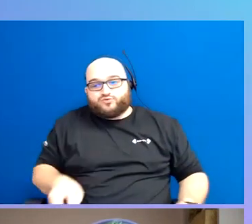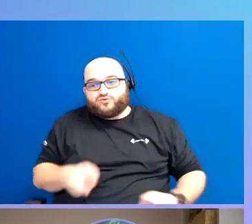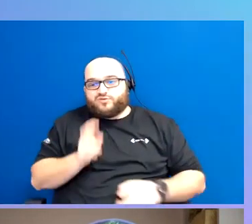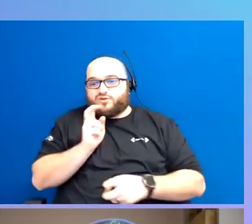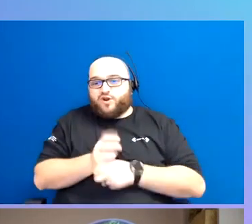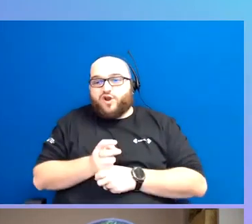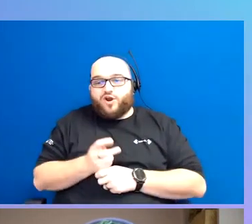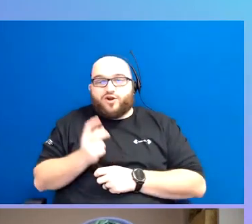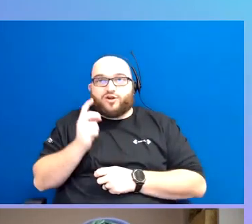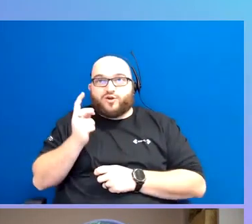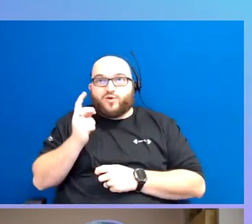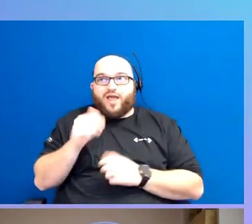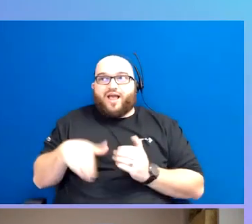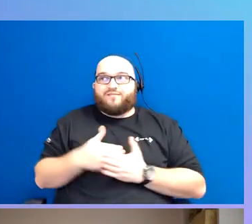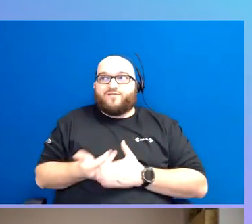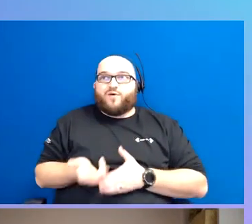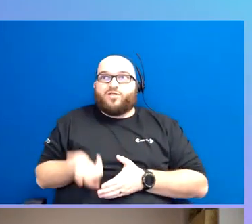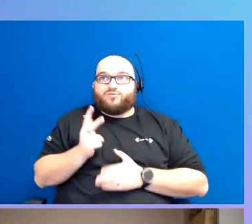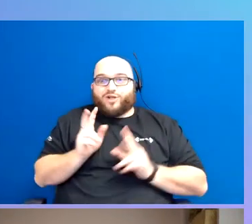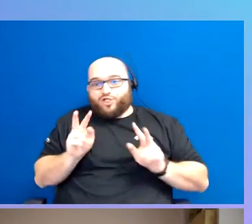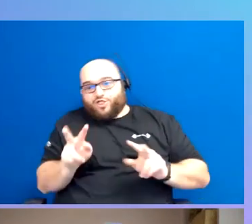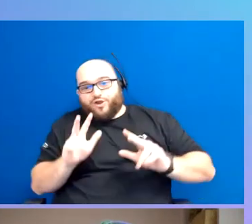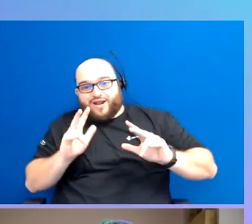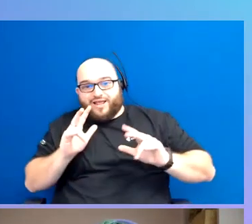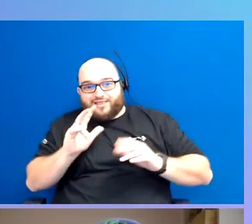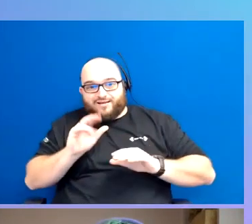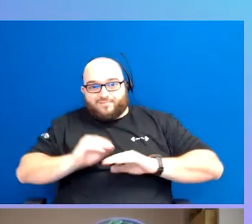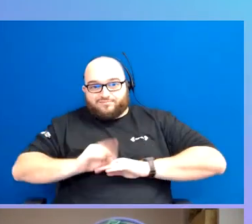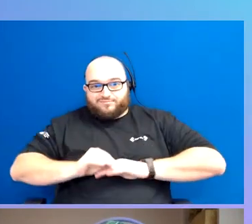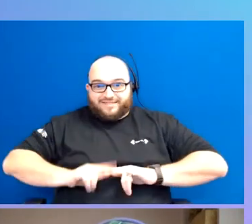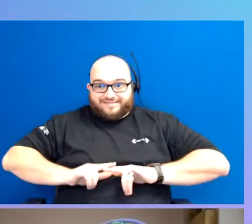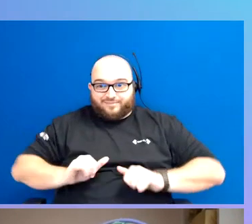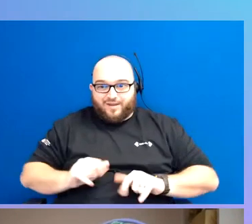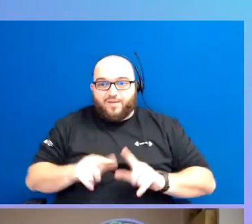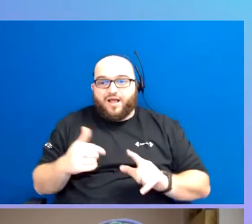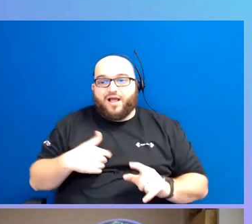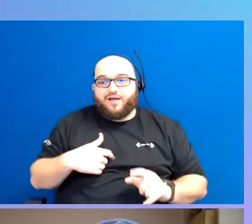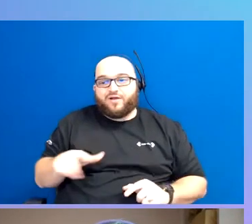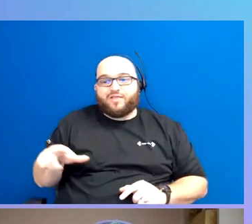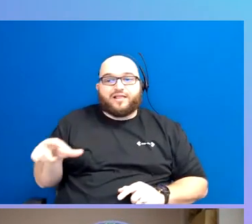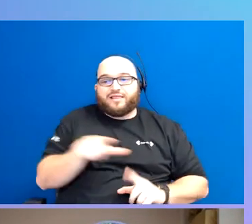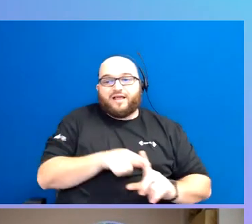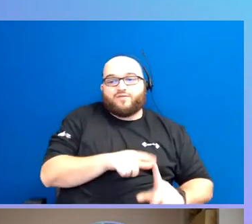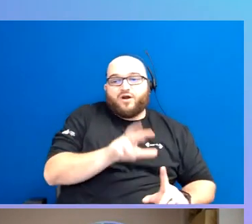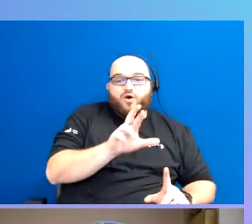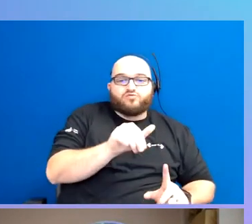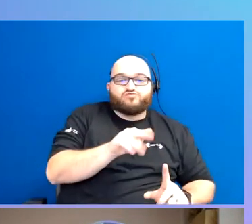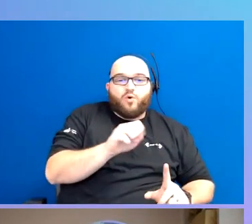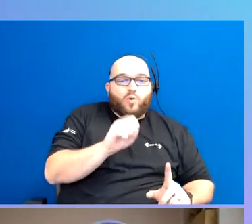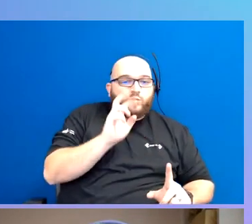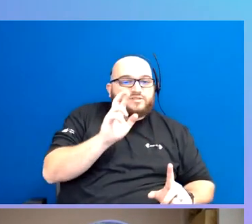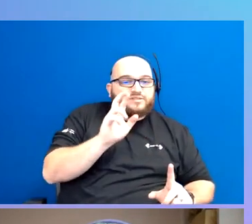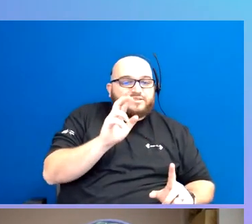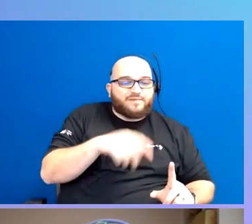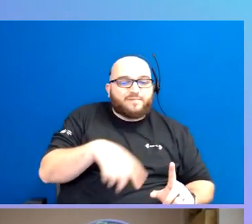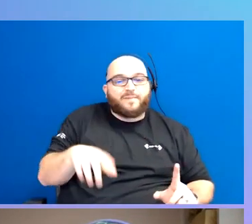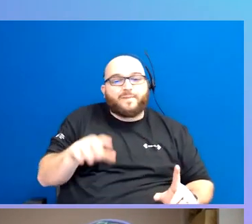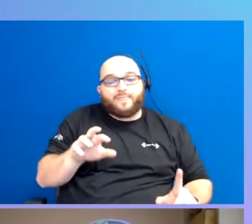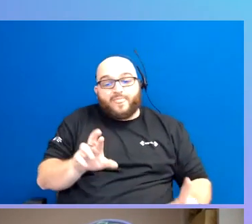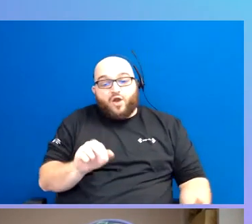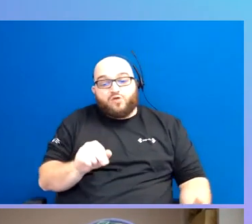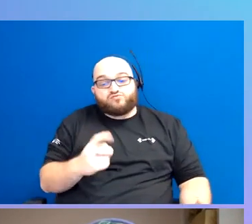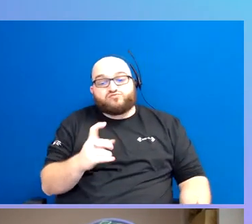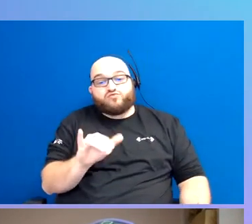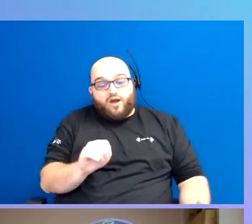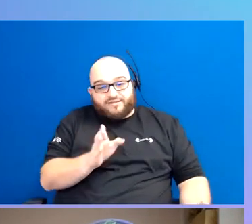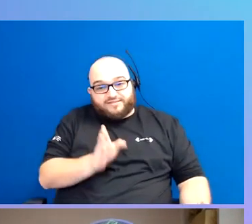them all to look at the camera together, but we've got Rosie on the left, who's a black short-haired cat, Roxy in the middle, who's a